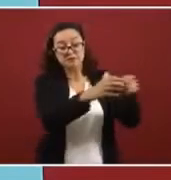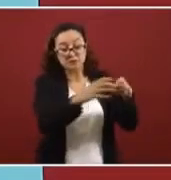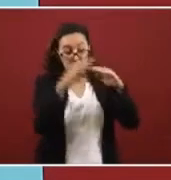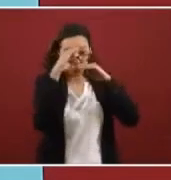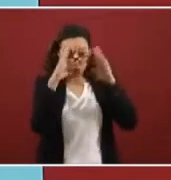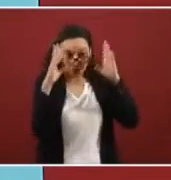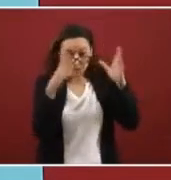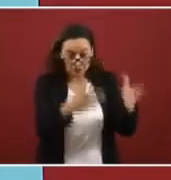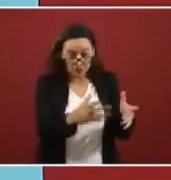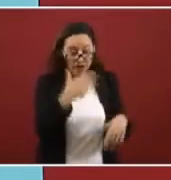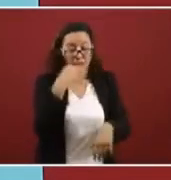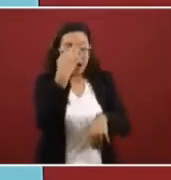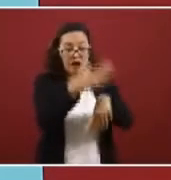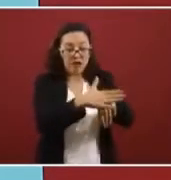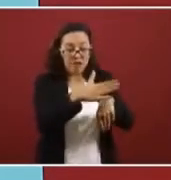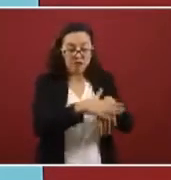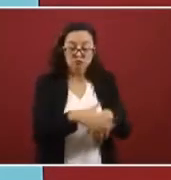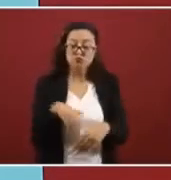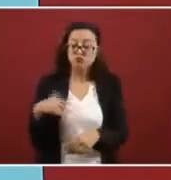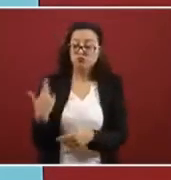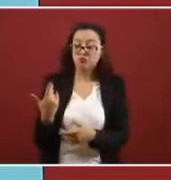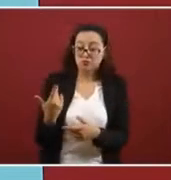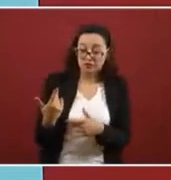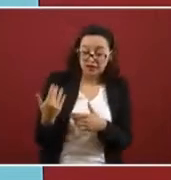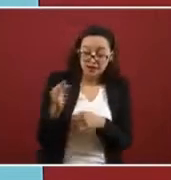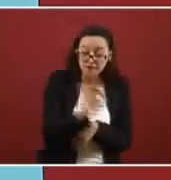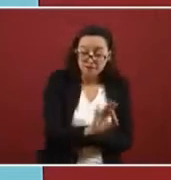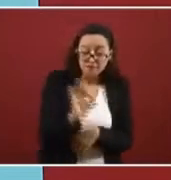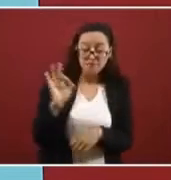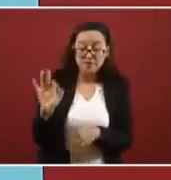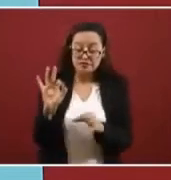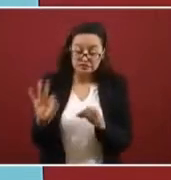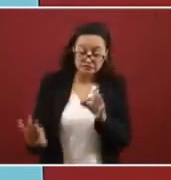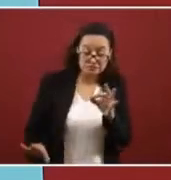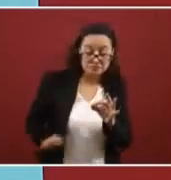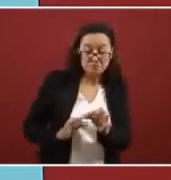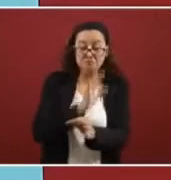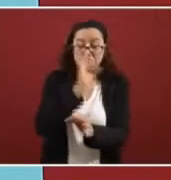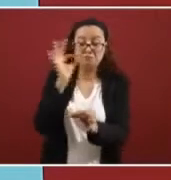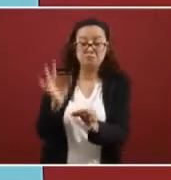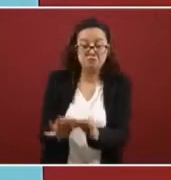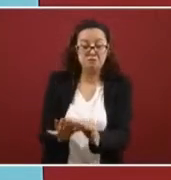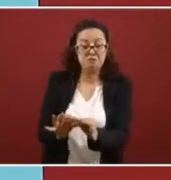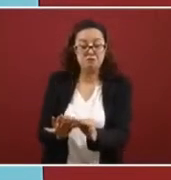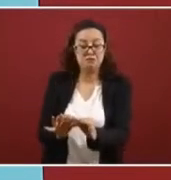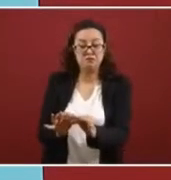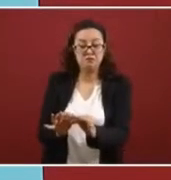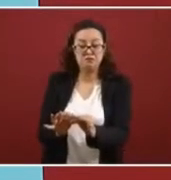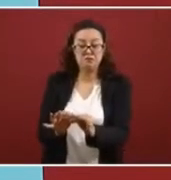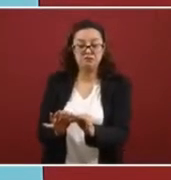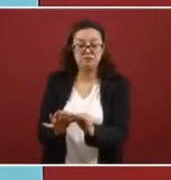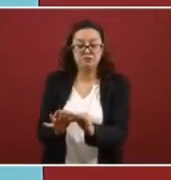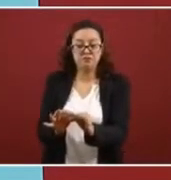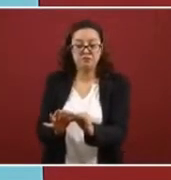please, conservatives, so that you will know, I will abandon my presidency